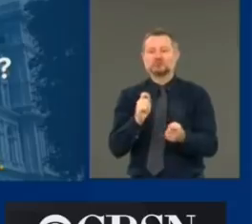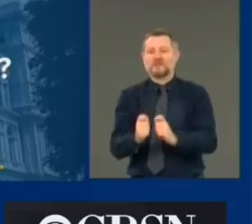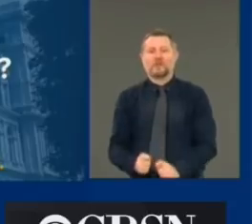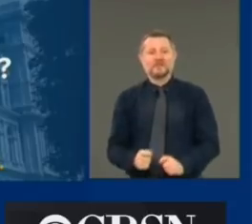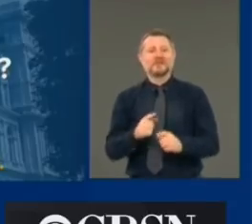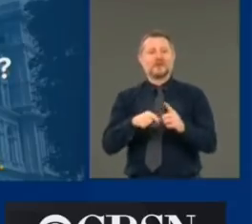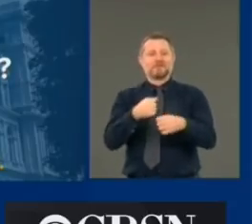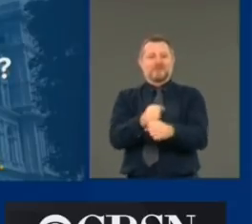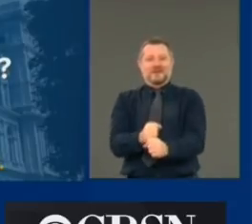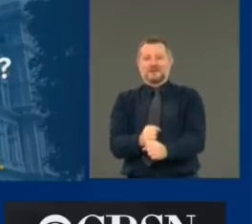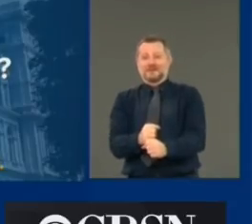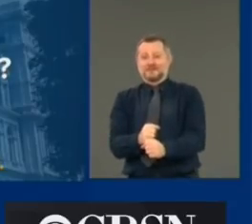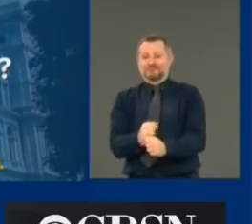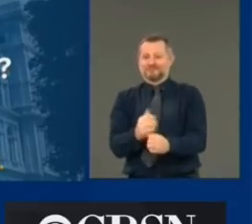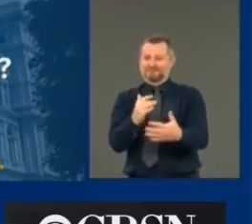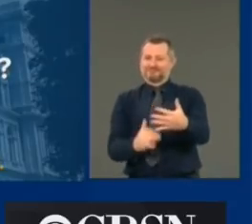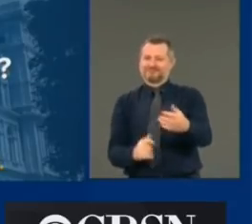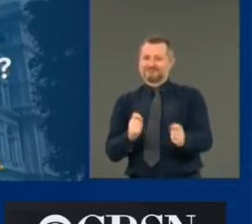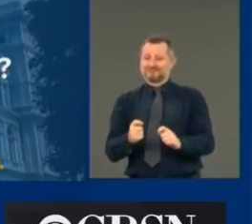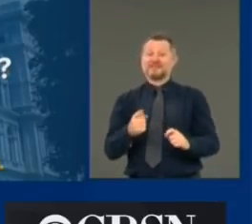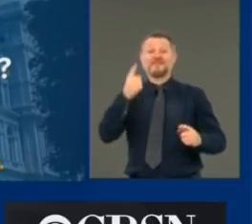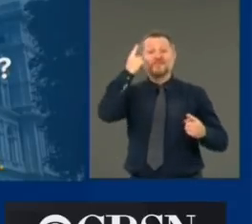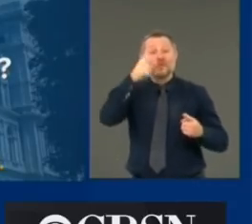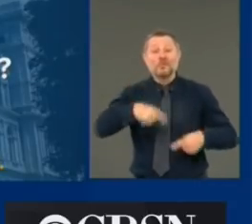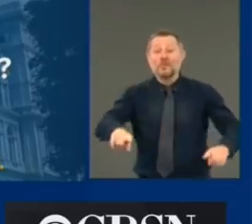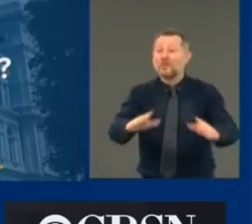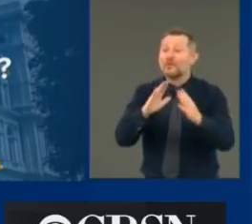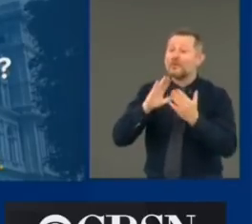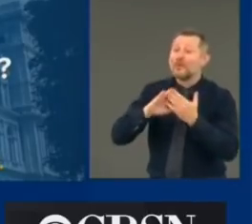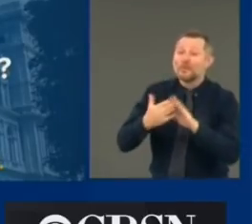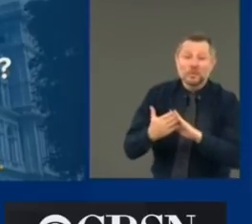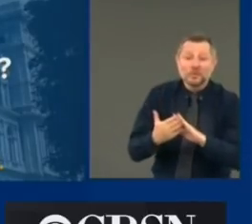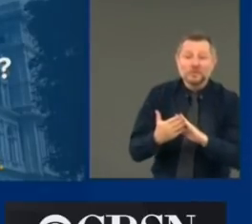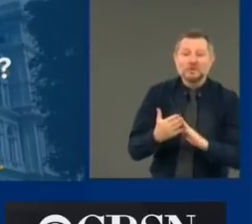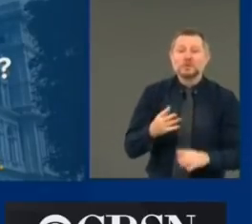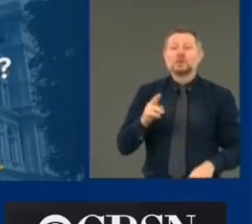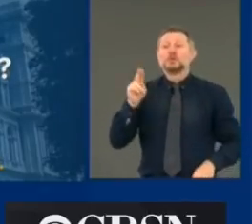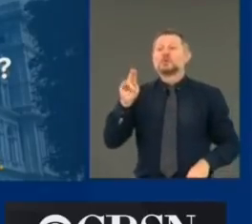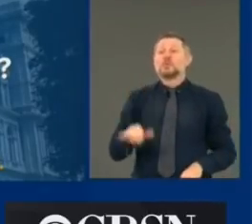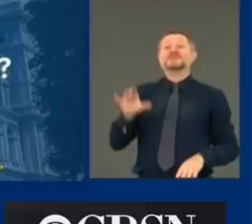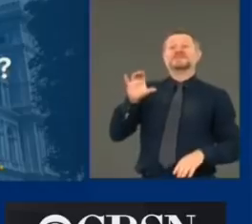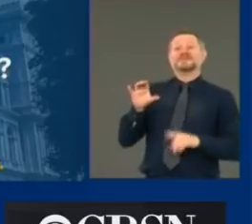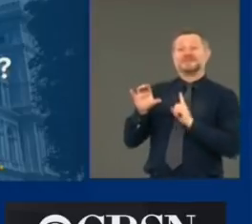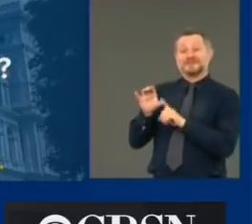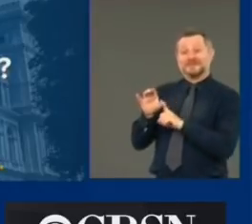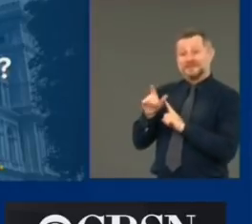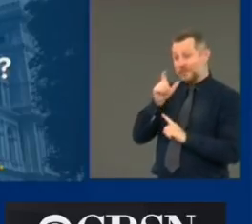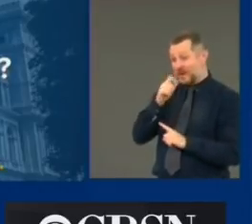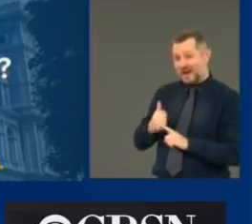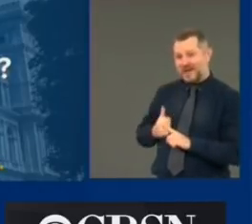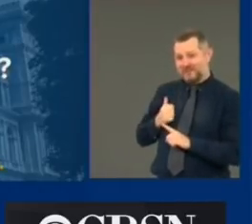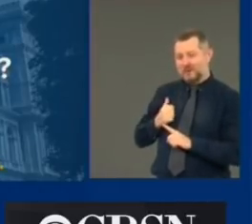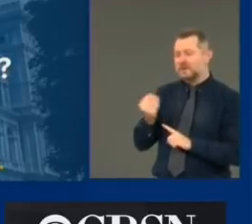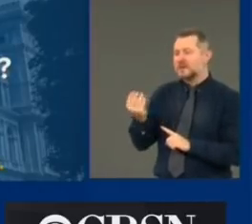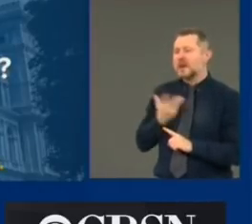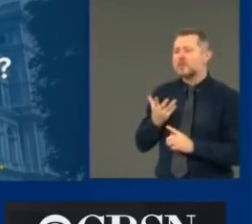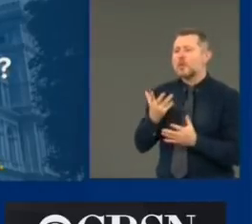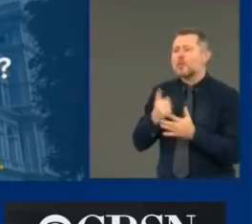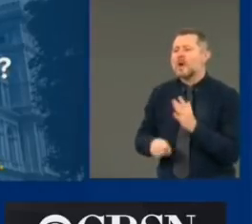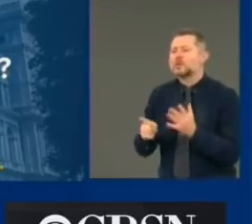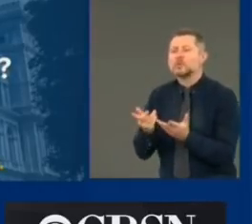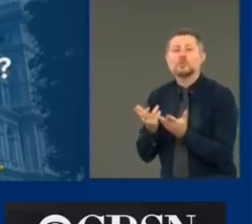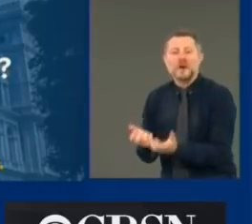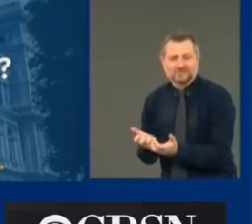it's for your community, New York City. You tell us what policing looks like